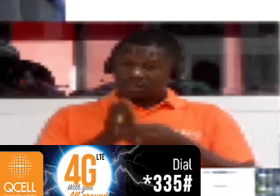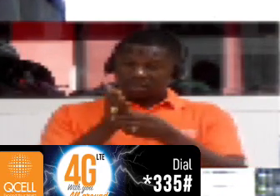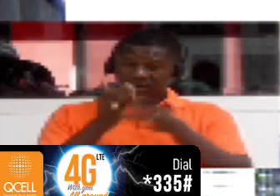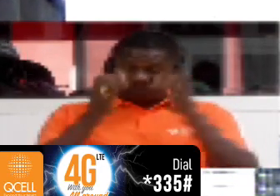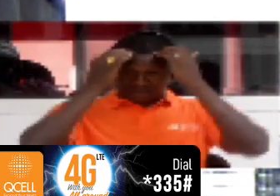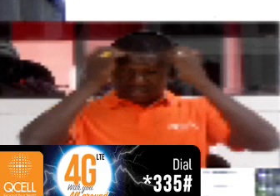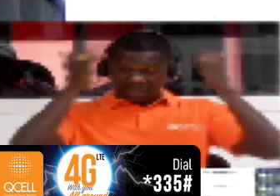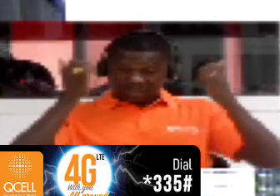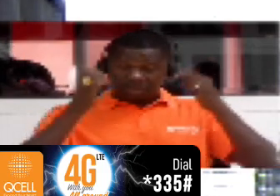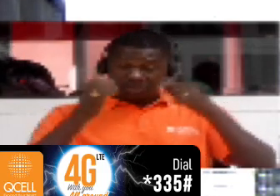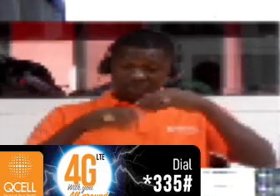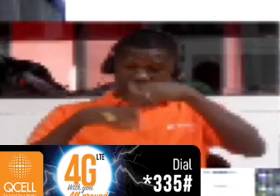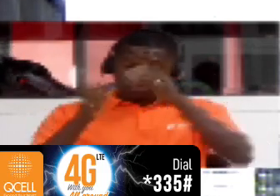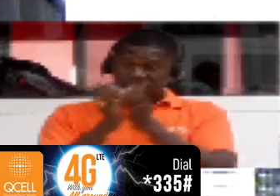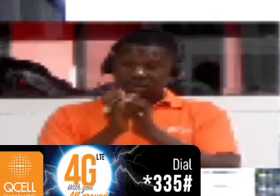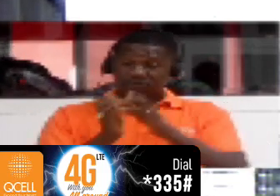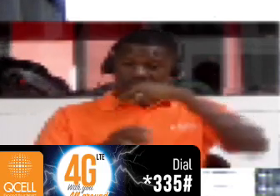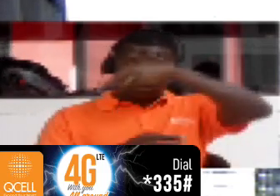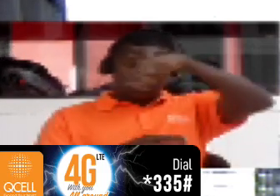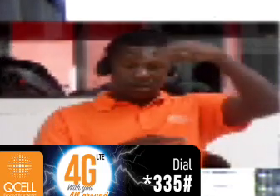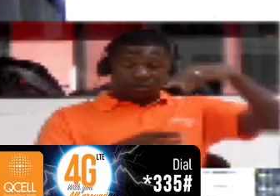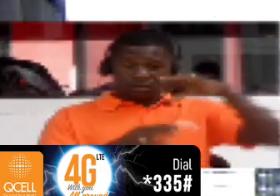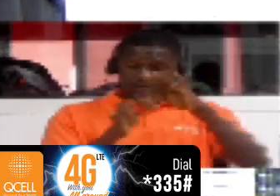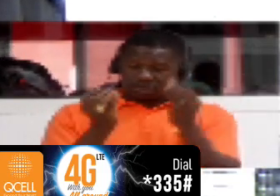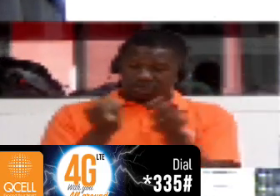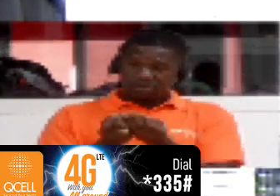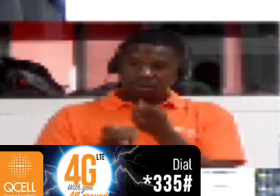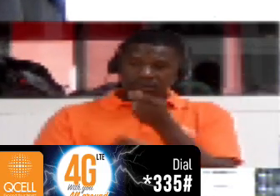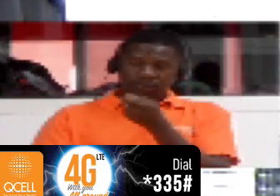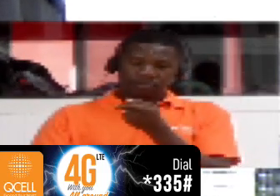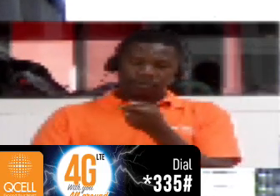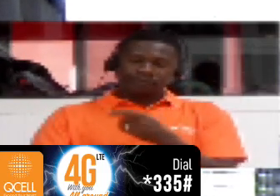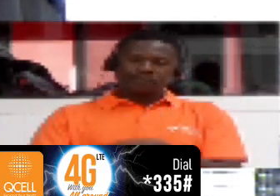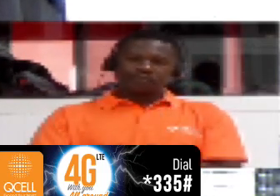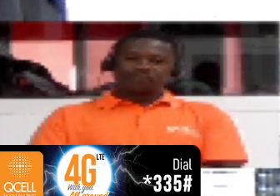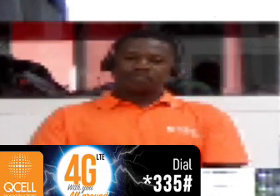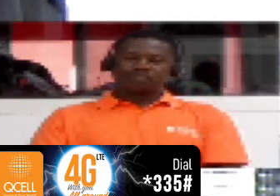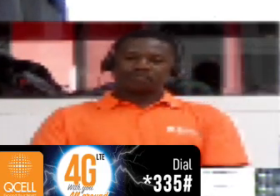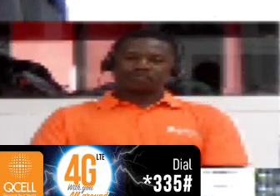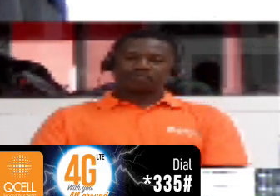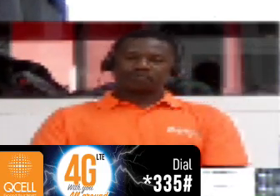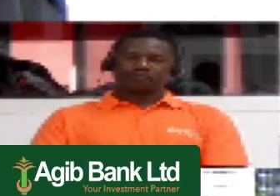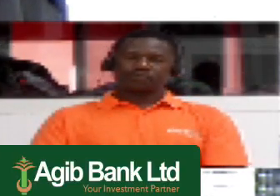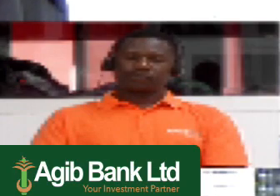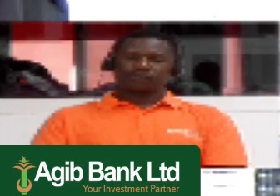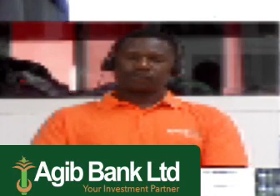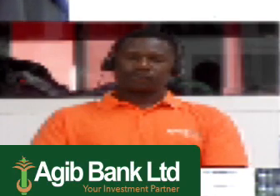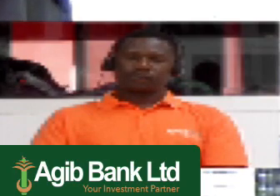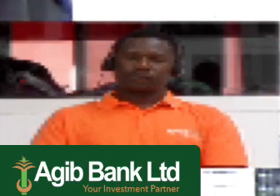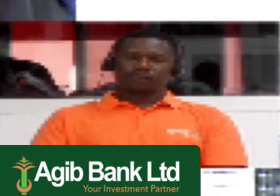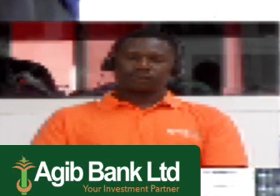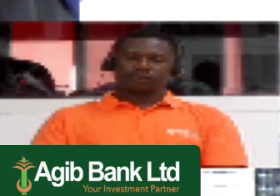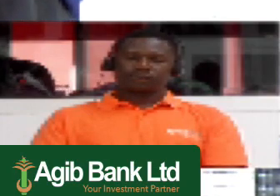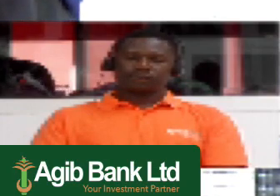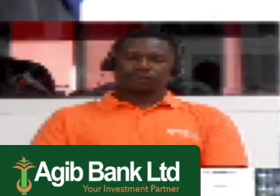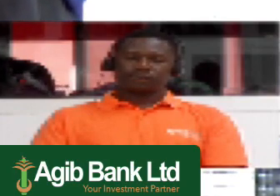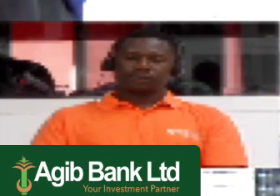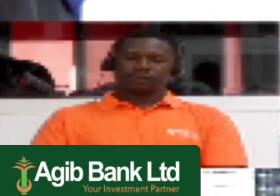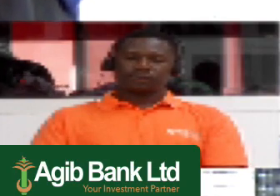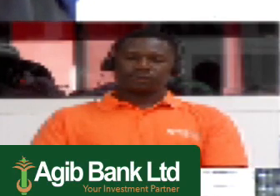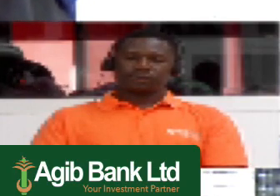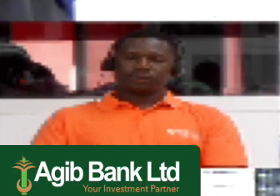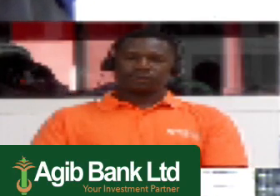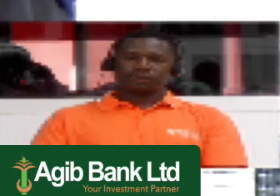the patrol team? Ako patrol team o nyin kono yo intelligence kafo mem nak mo fale fo amunda telom nyaton koti ba.